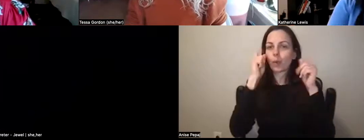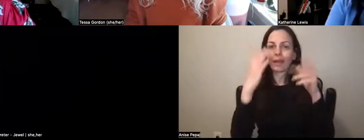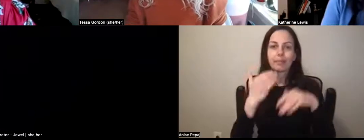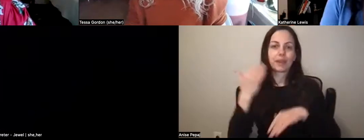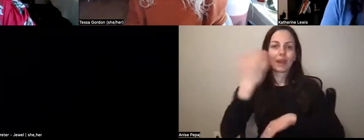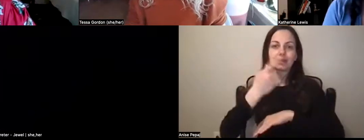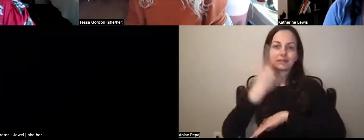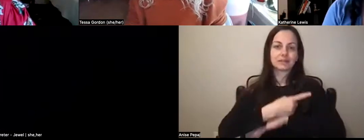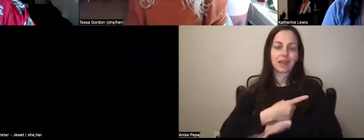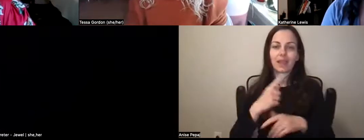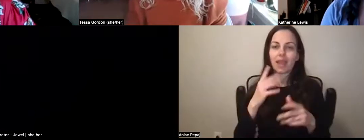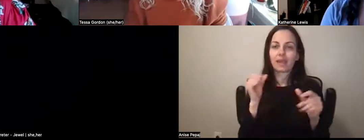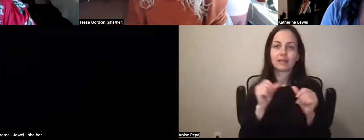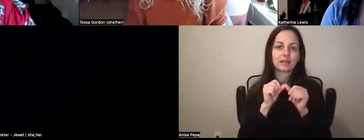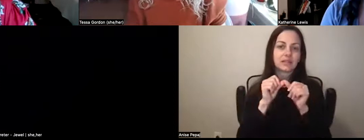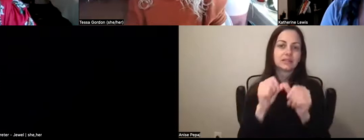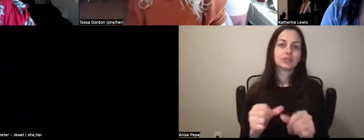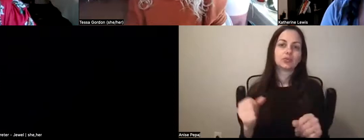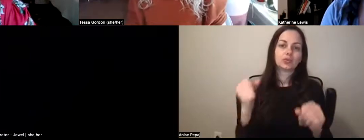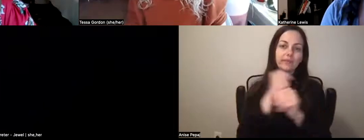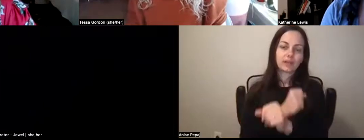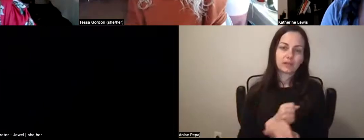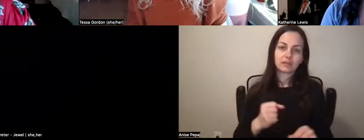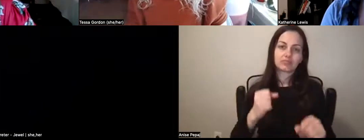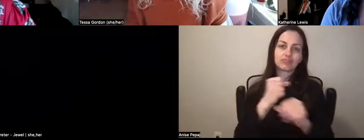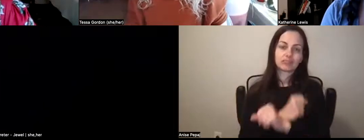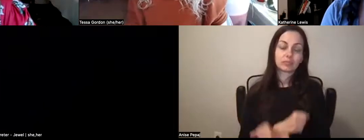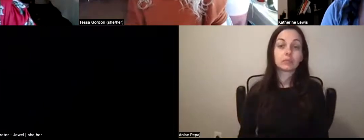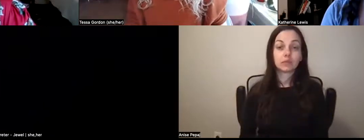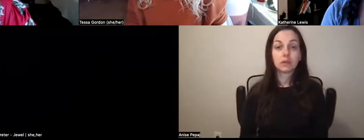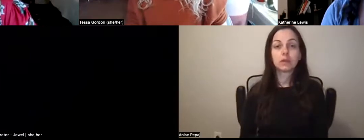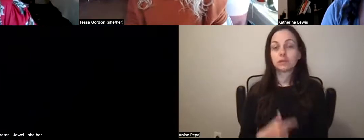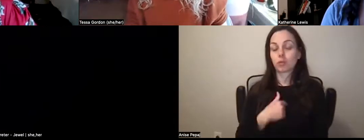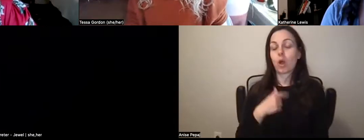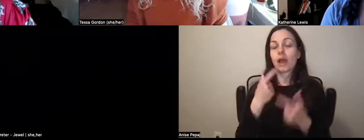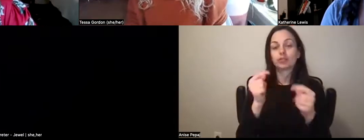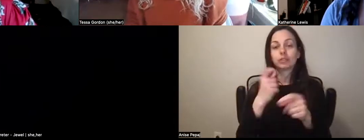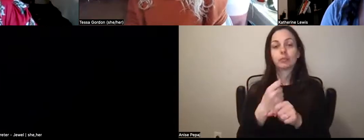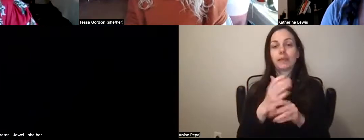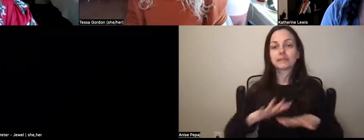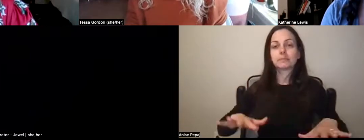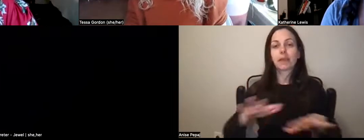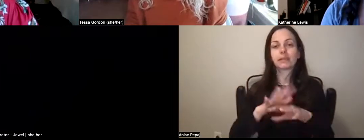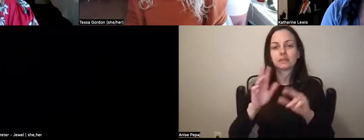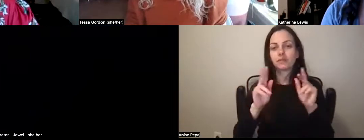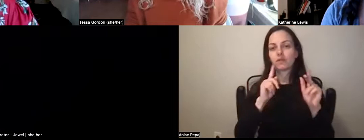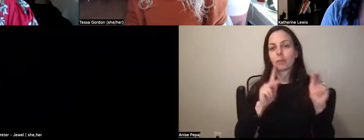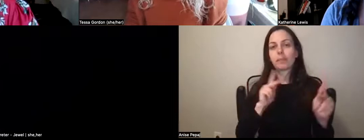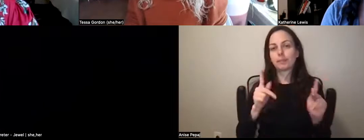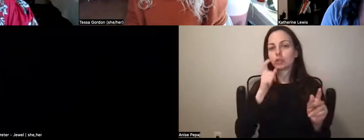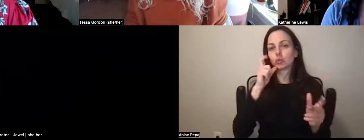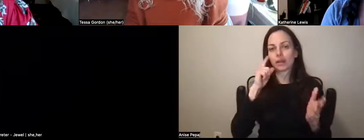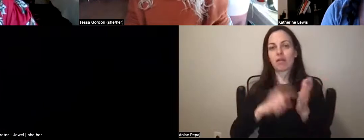and continue the journey. And so I also try to create space for other people to acknowledge that